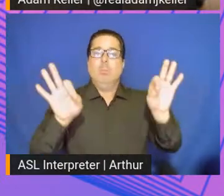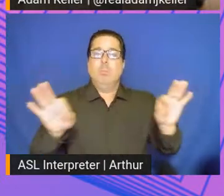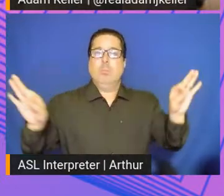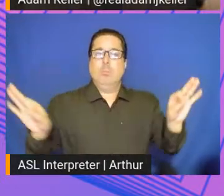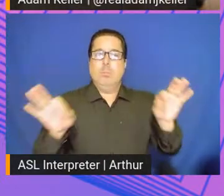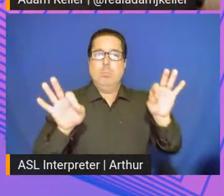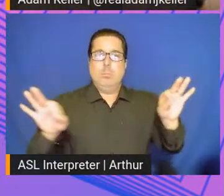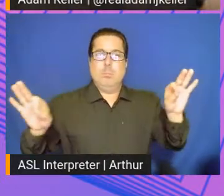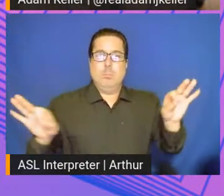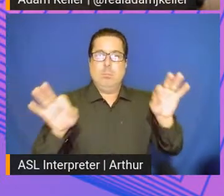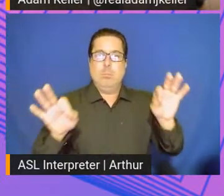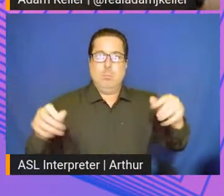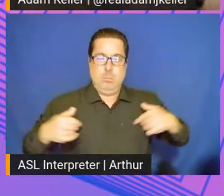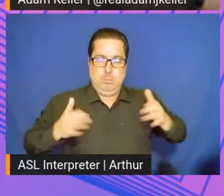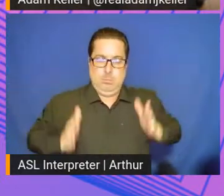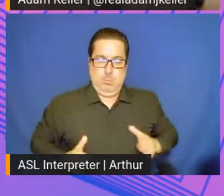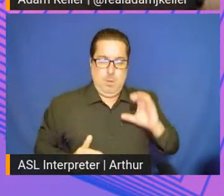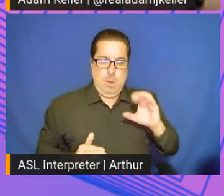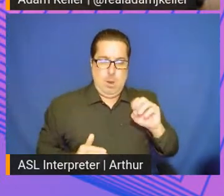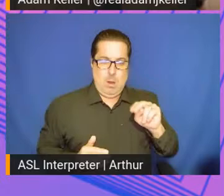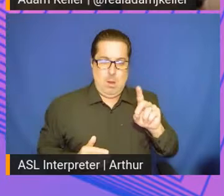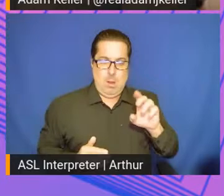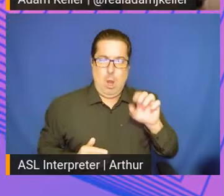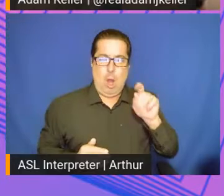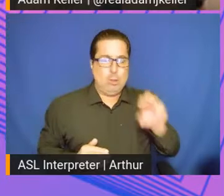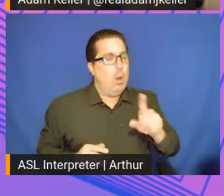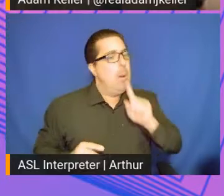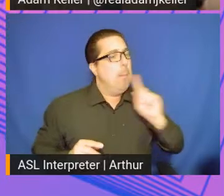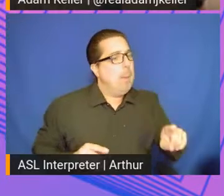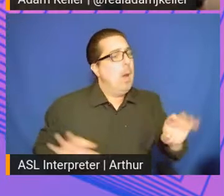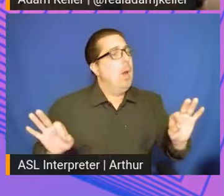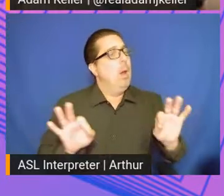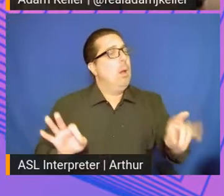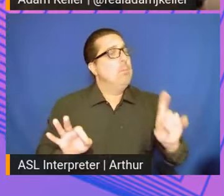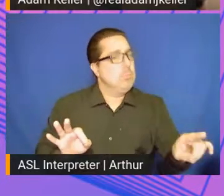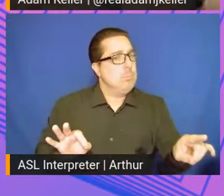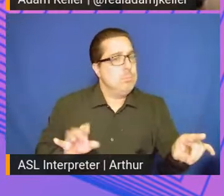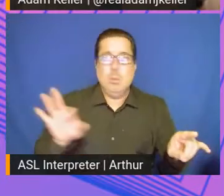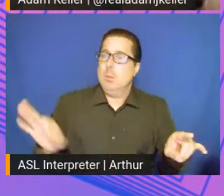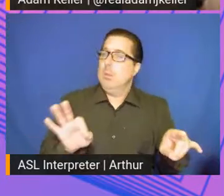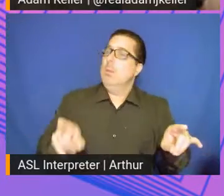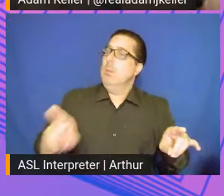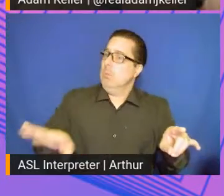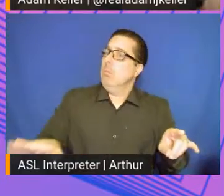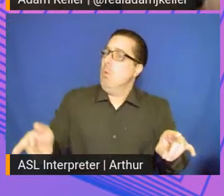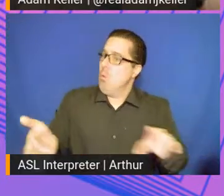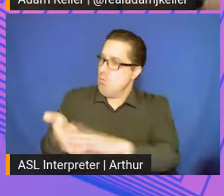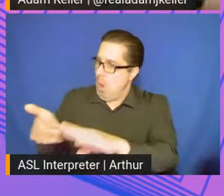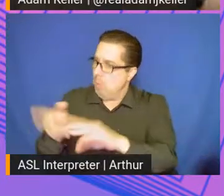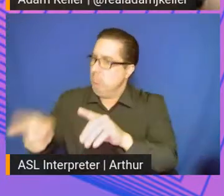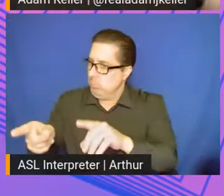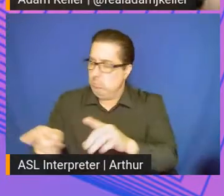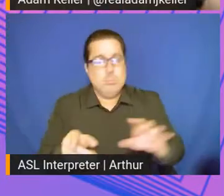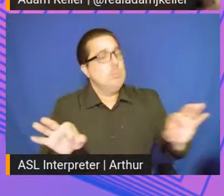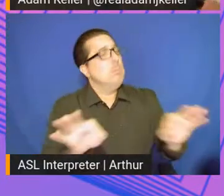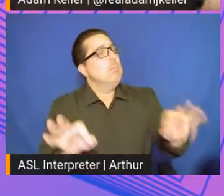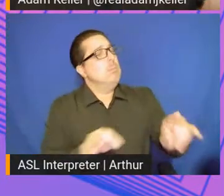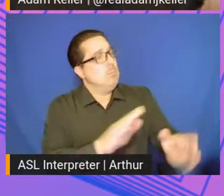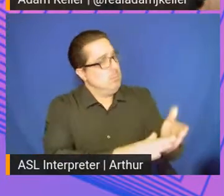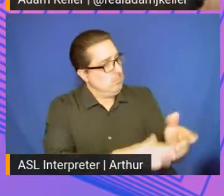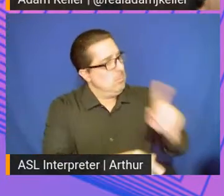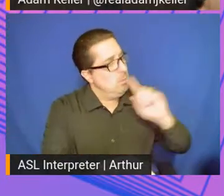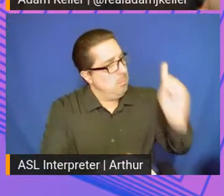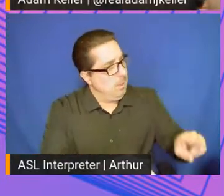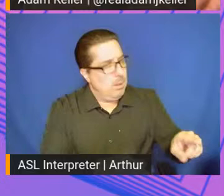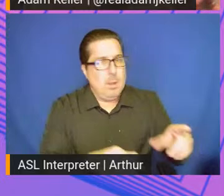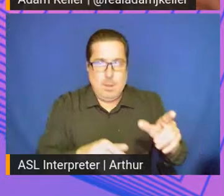how to play and what to do. That's instructing where to run containers, how to run them, and so on. So with